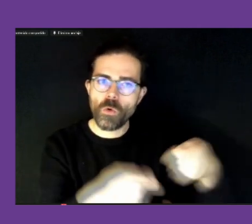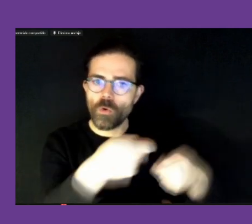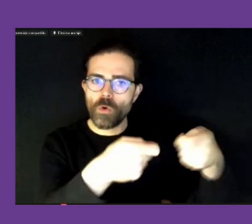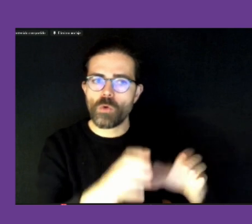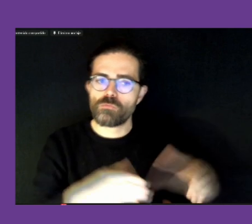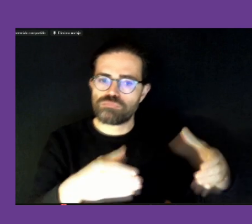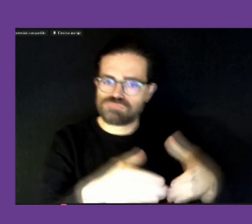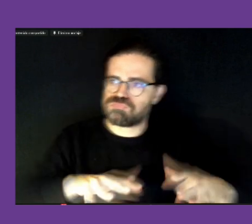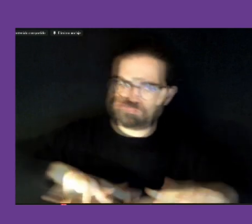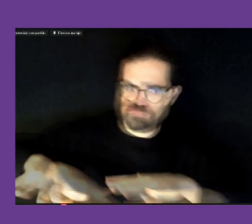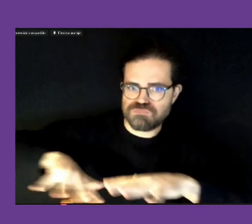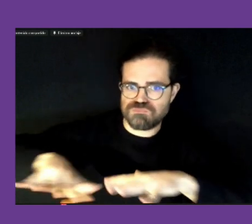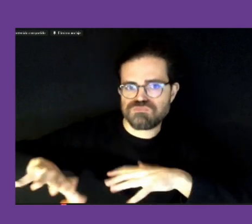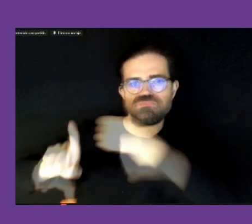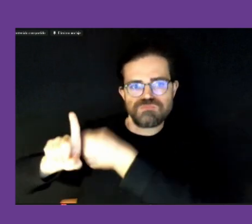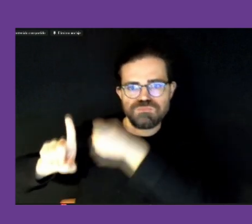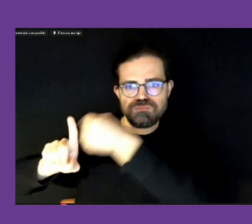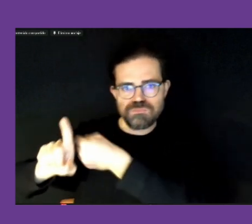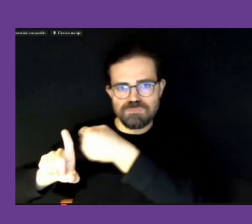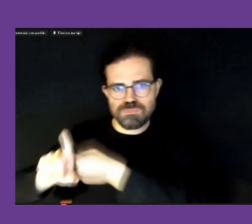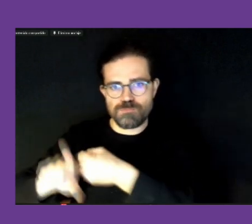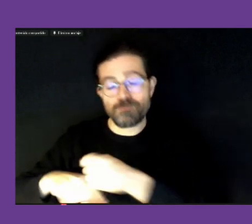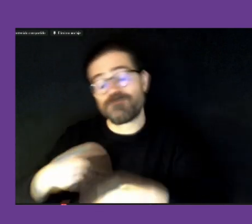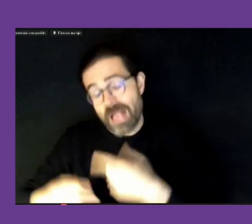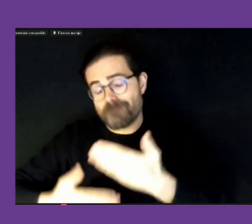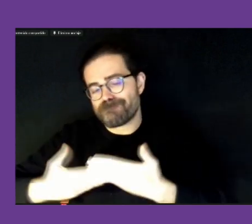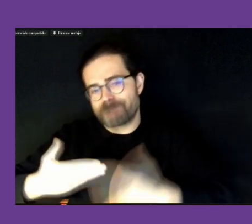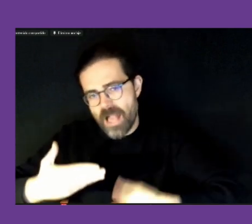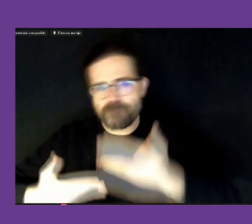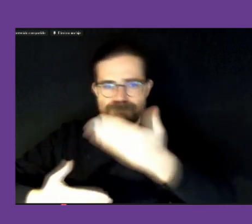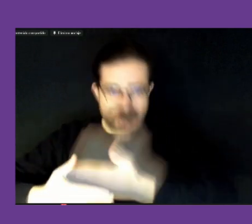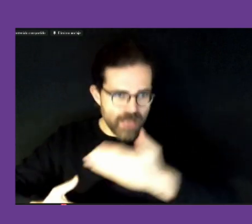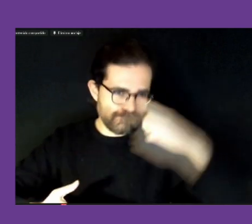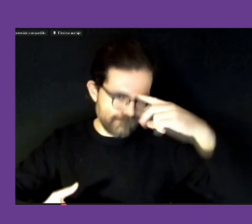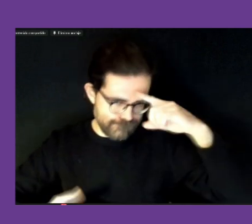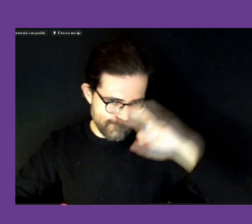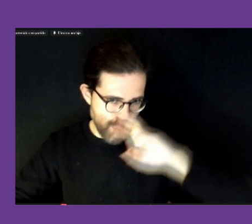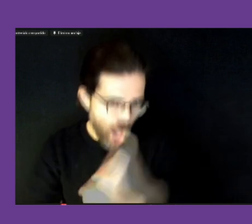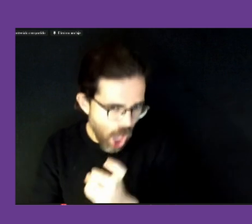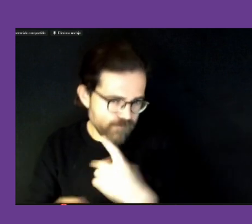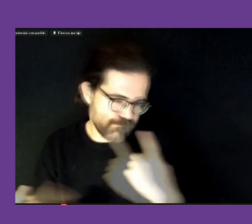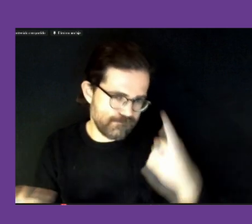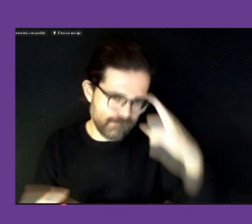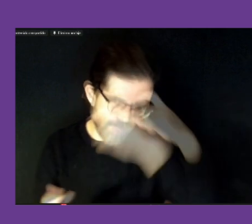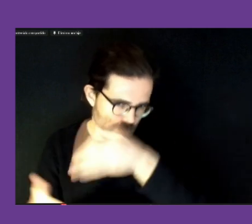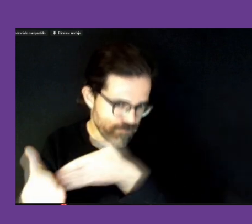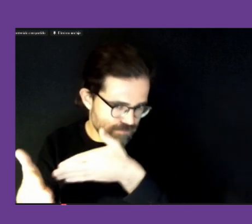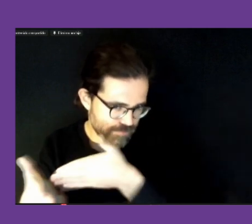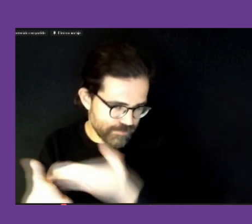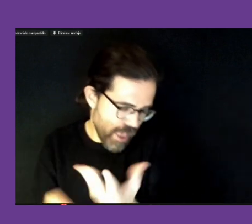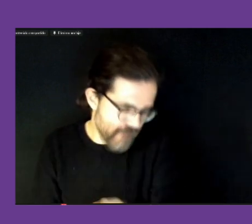to, as I mentioned, we need to bring the proposals, the ideas, the lived experiences of persons with disabilities